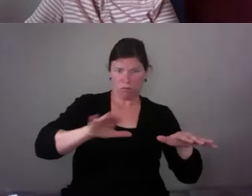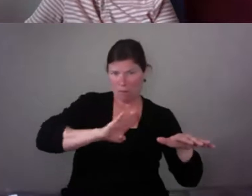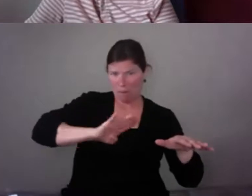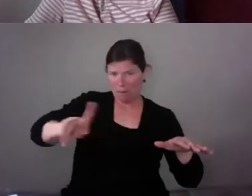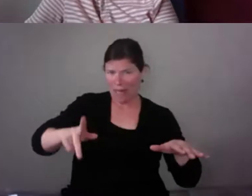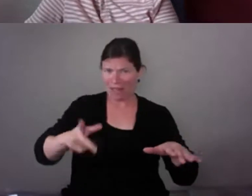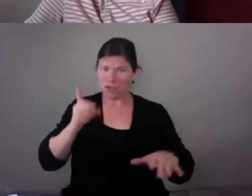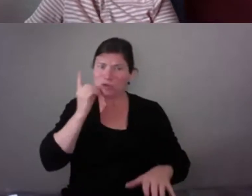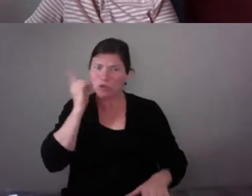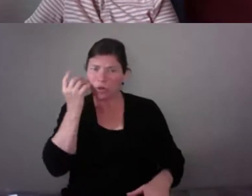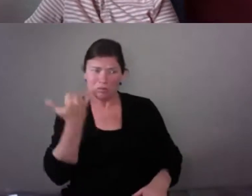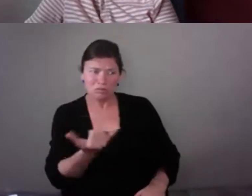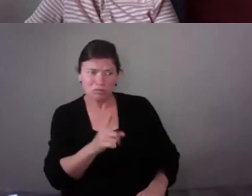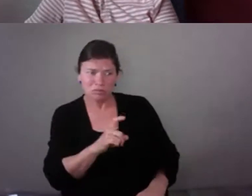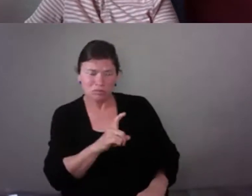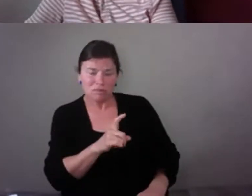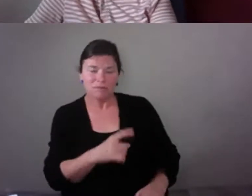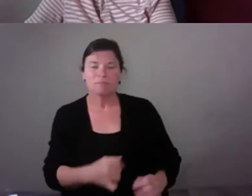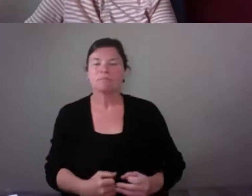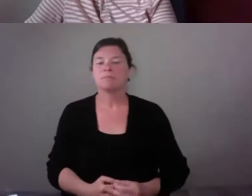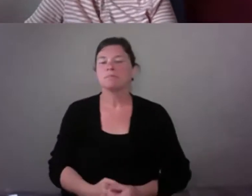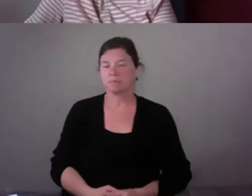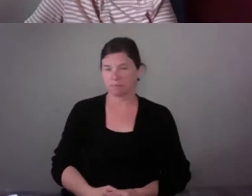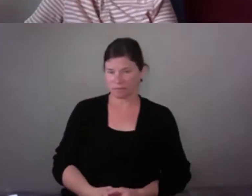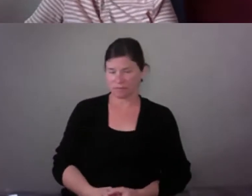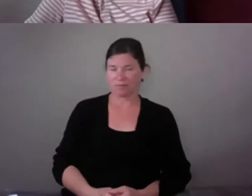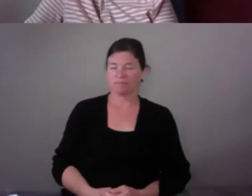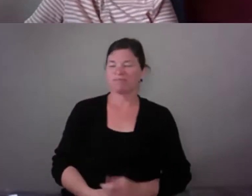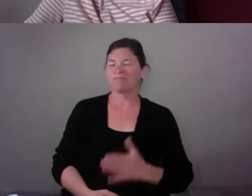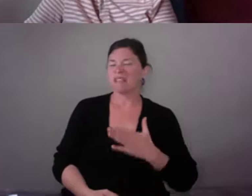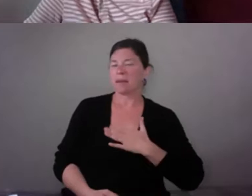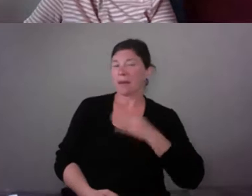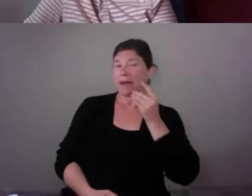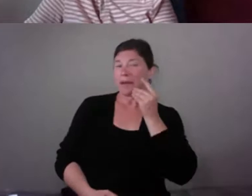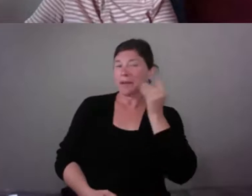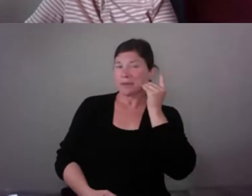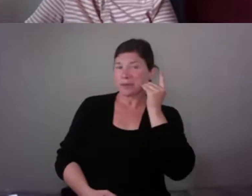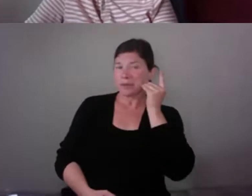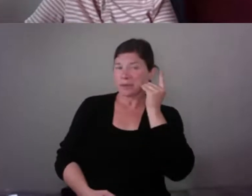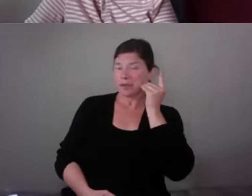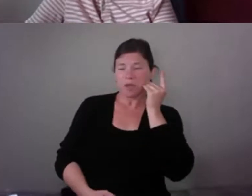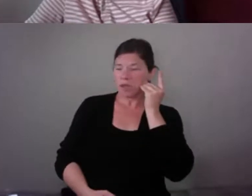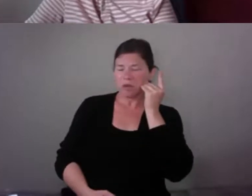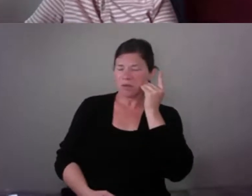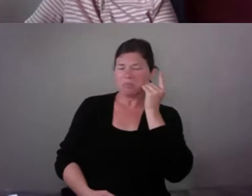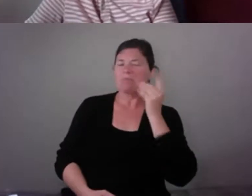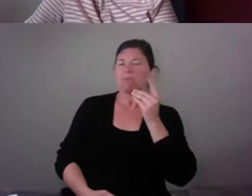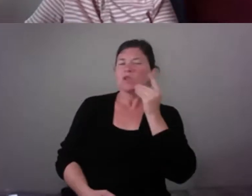No, like in my dorm, I wasn't in Syracuse, but I was in